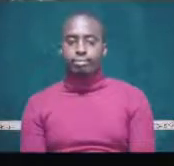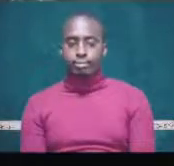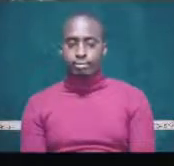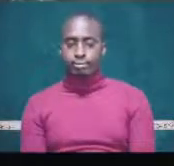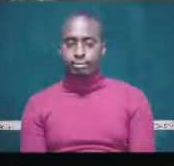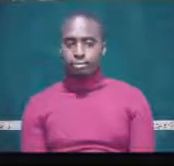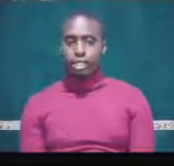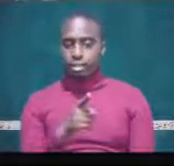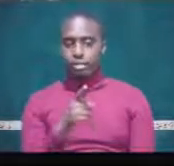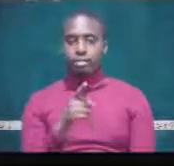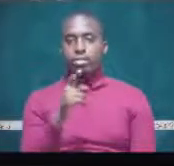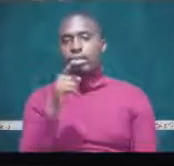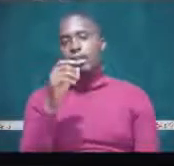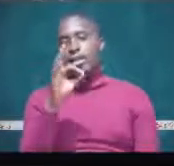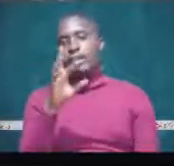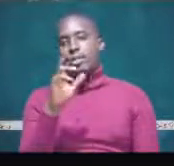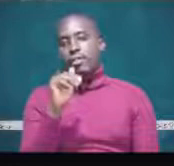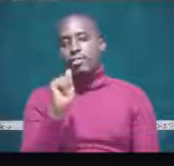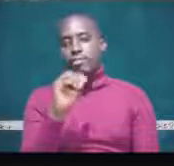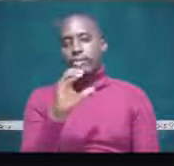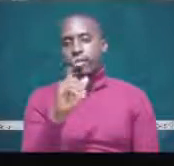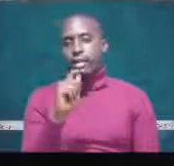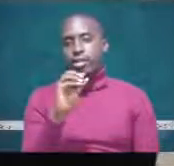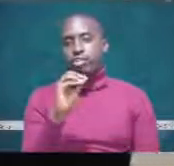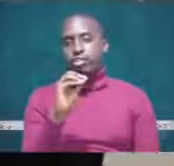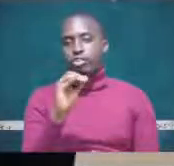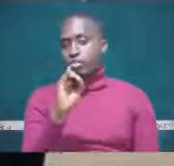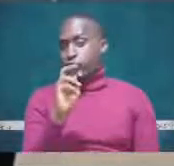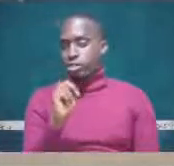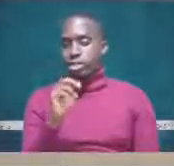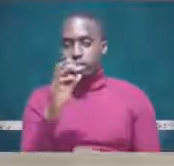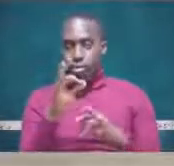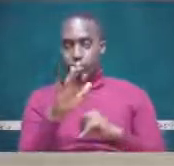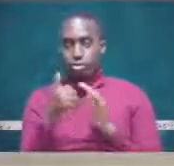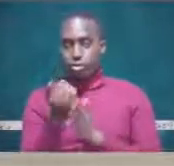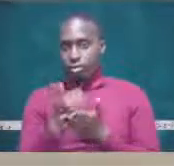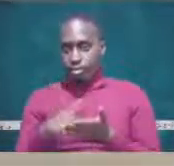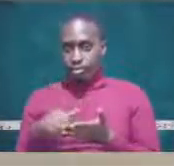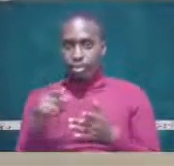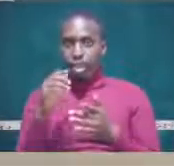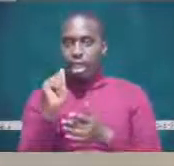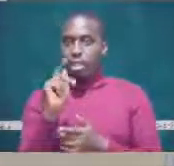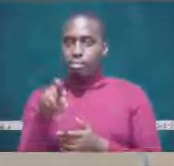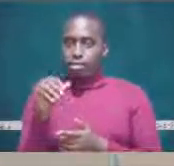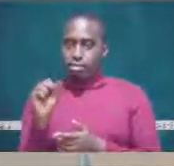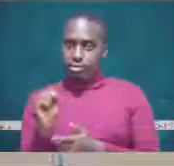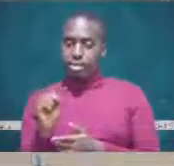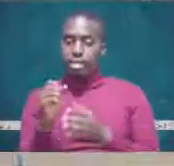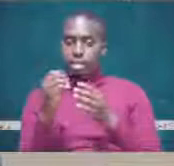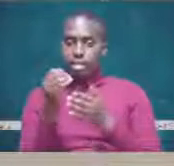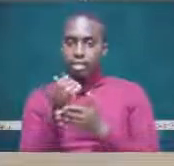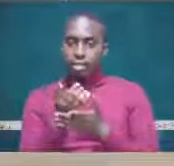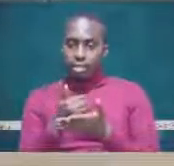0.25. This is the fraction of what was saved. Because average propensity to save is the fraction of